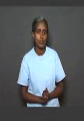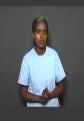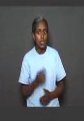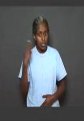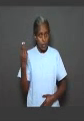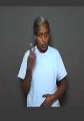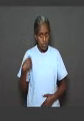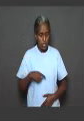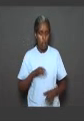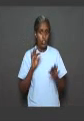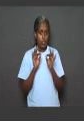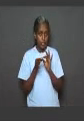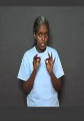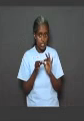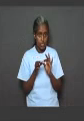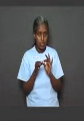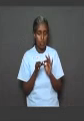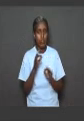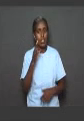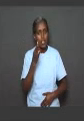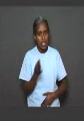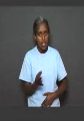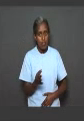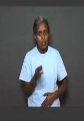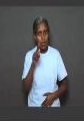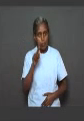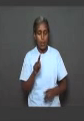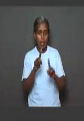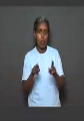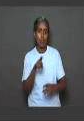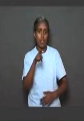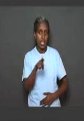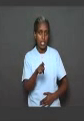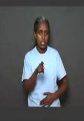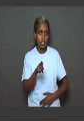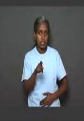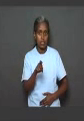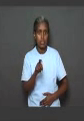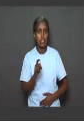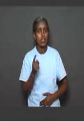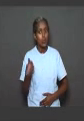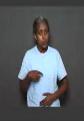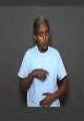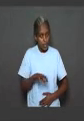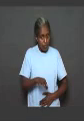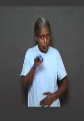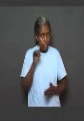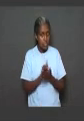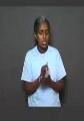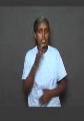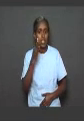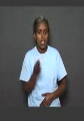Using our definition of f prime of x, we find that